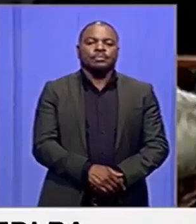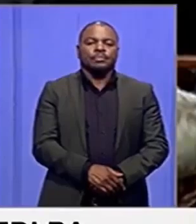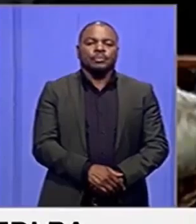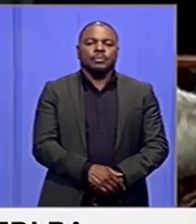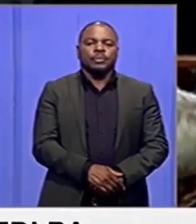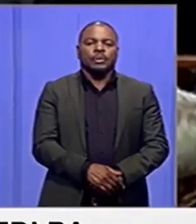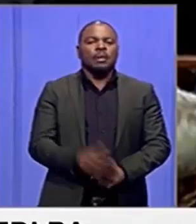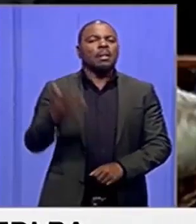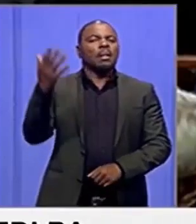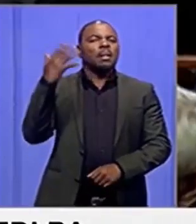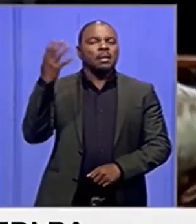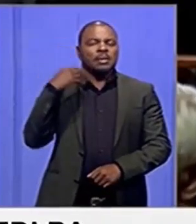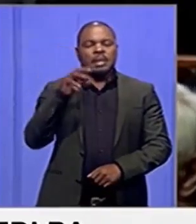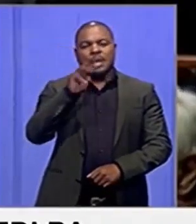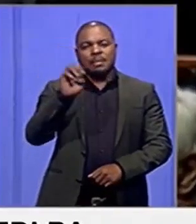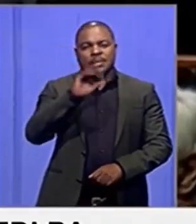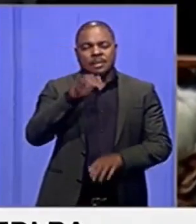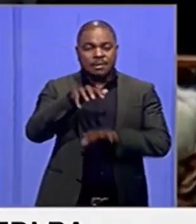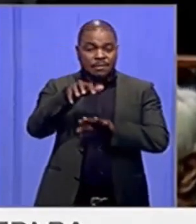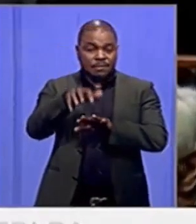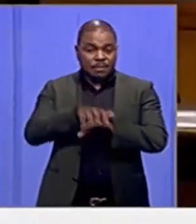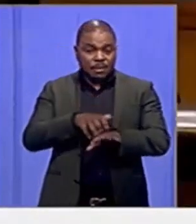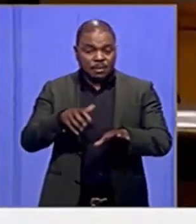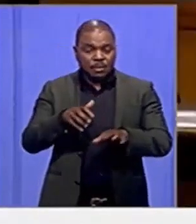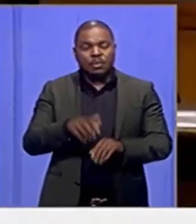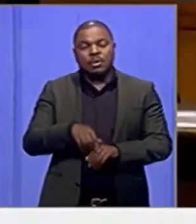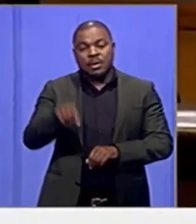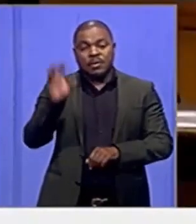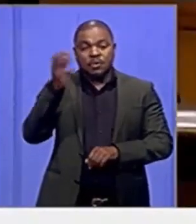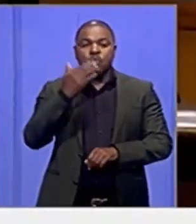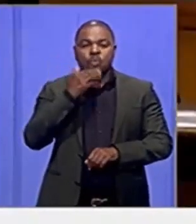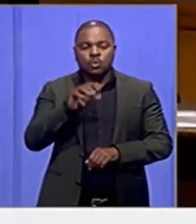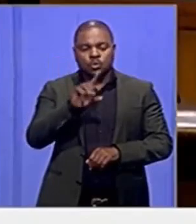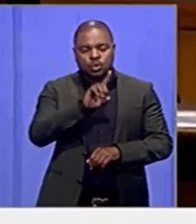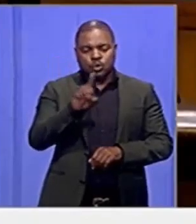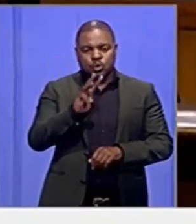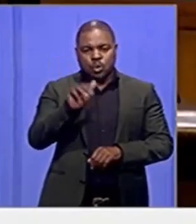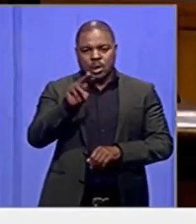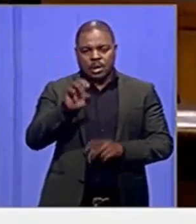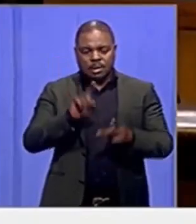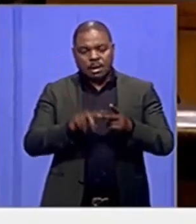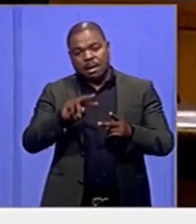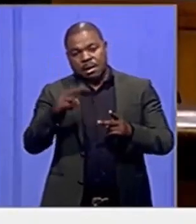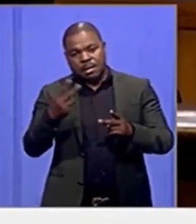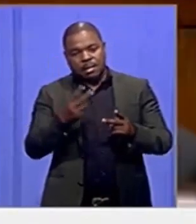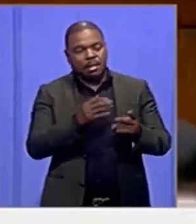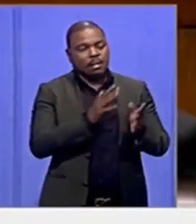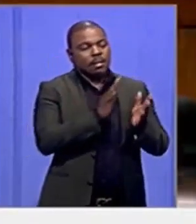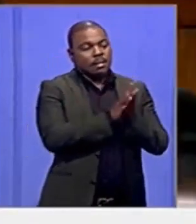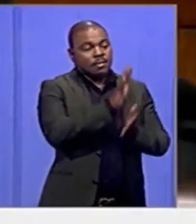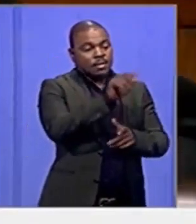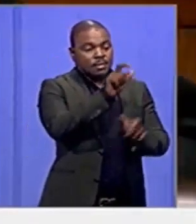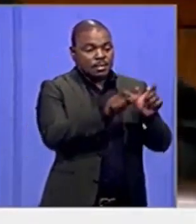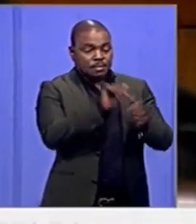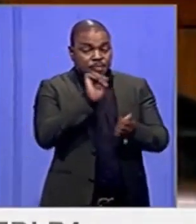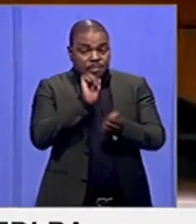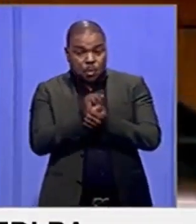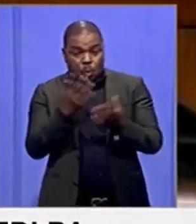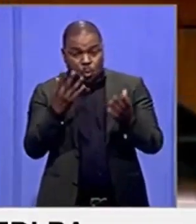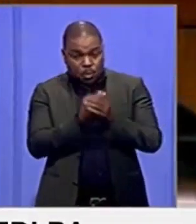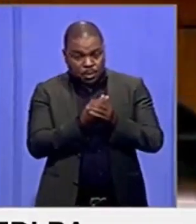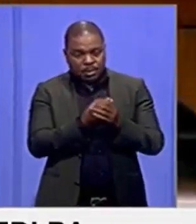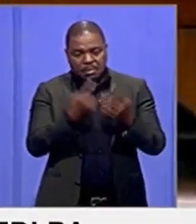Letona la mehleng la temo provinseng ya Free State Mosebenzizwane le baqosuwa mmoho le yena ba 15 ba hlahelletse